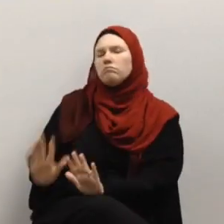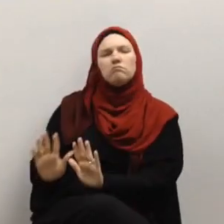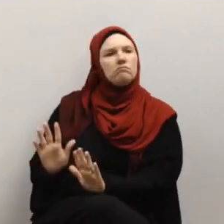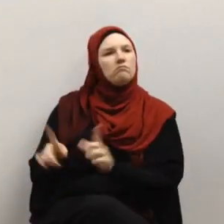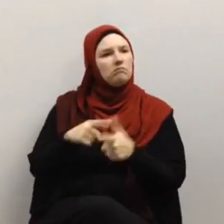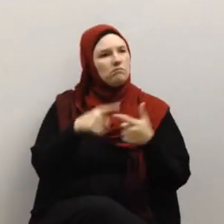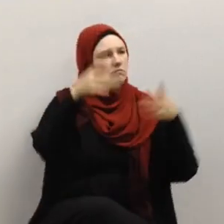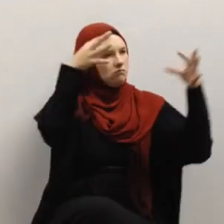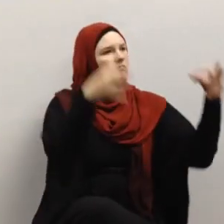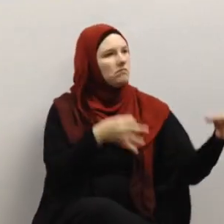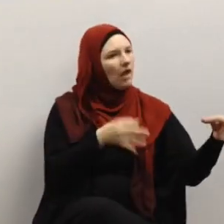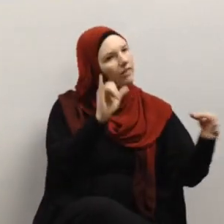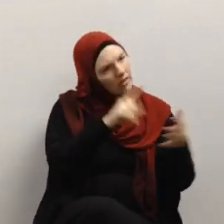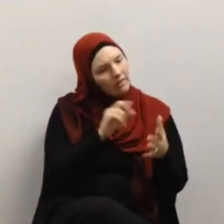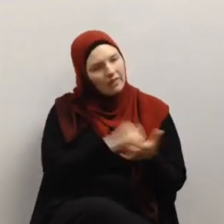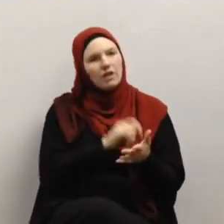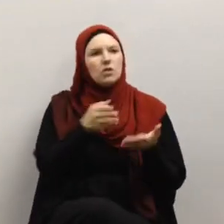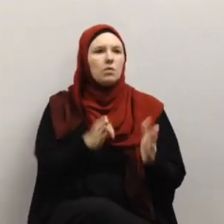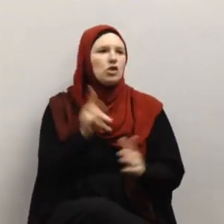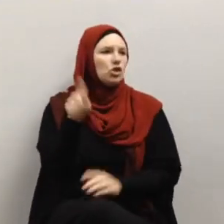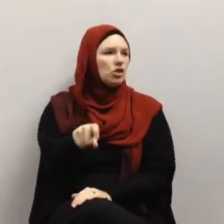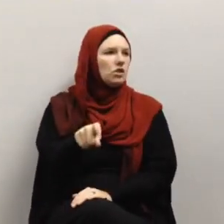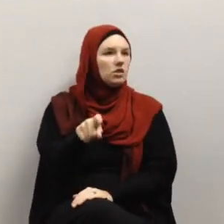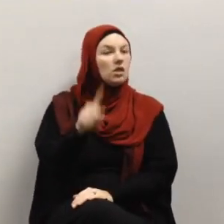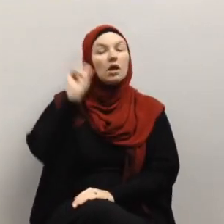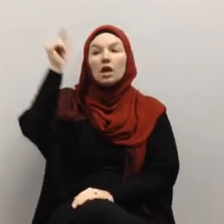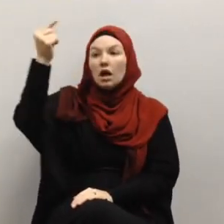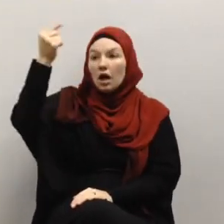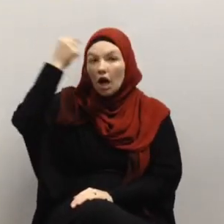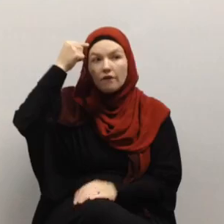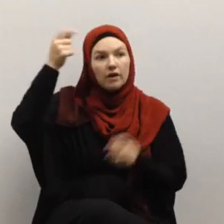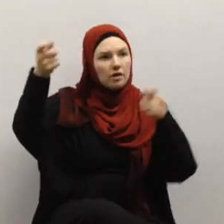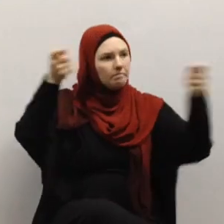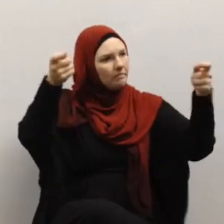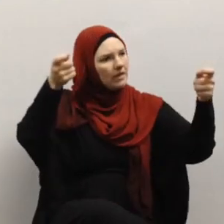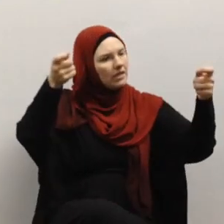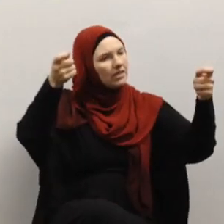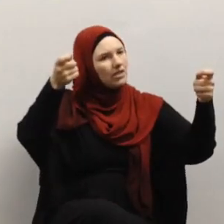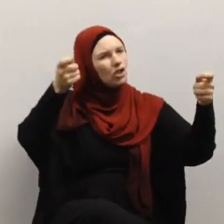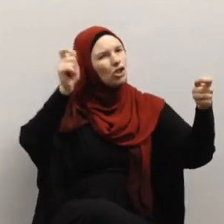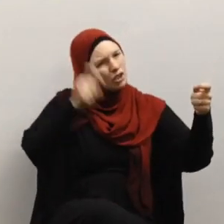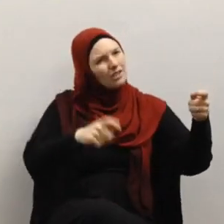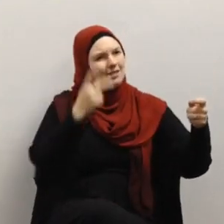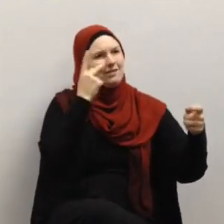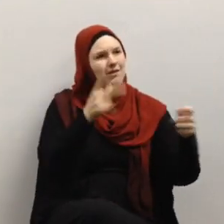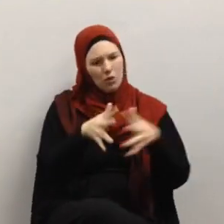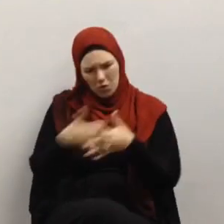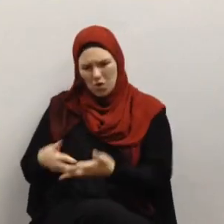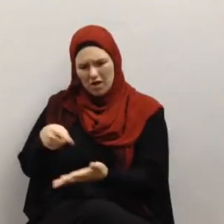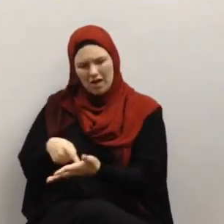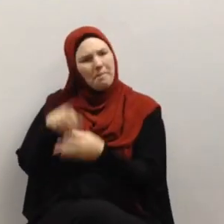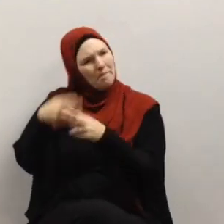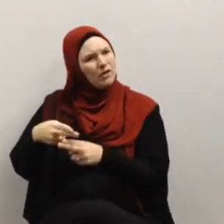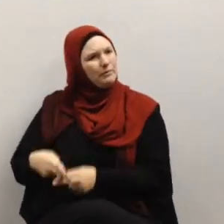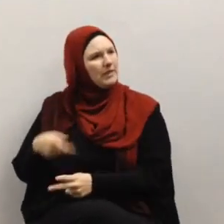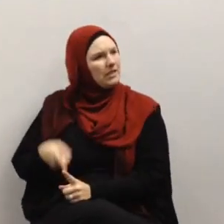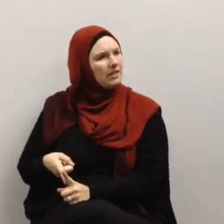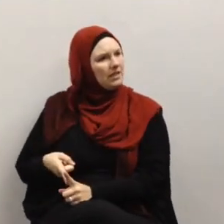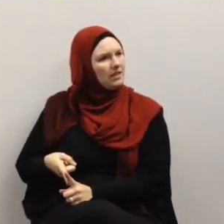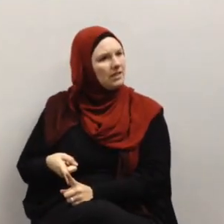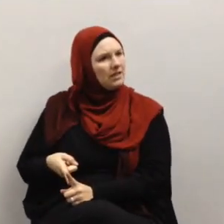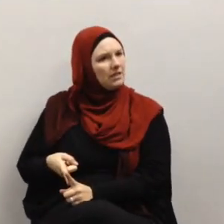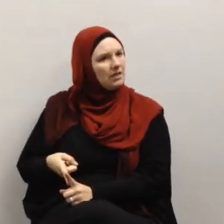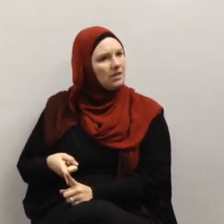So hukm or governance is very entrenched, as you could see in the Quran. There is no other way around